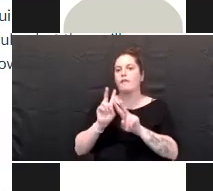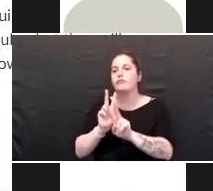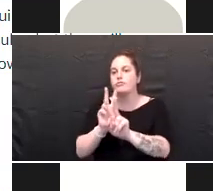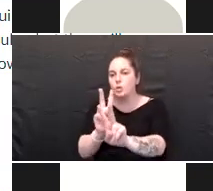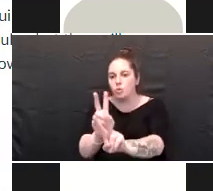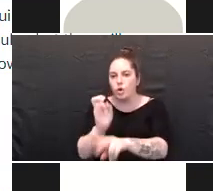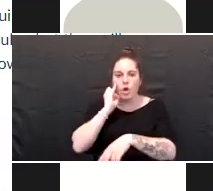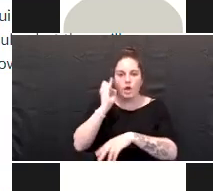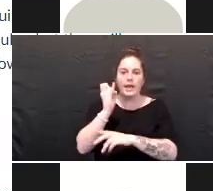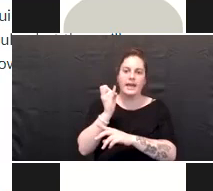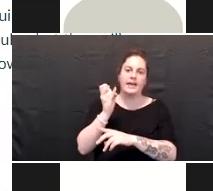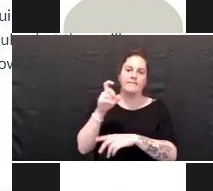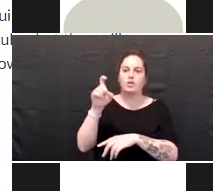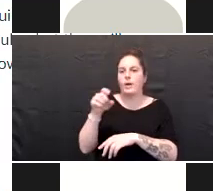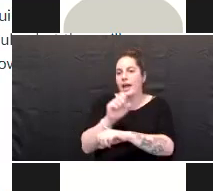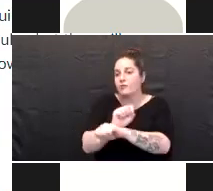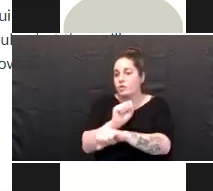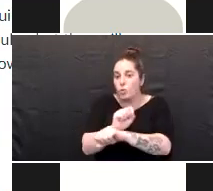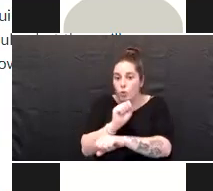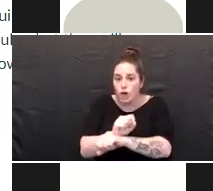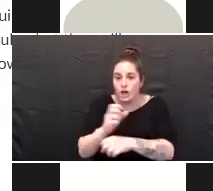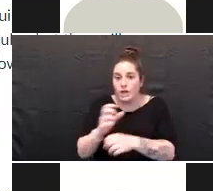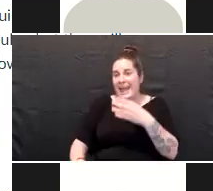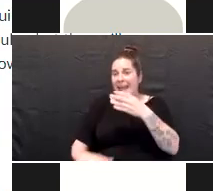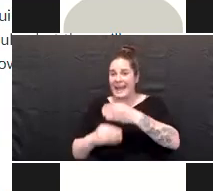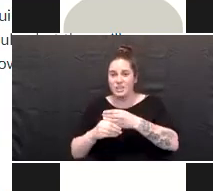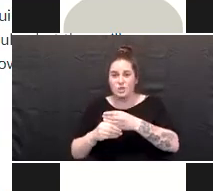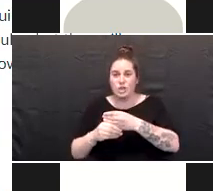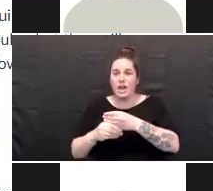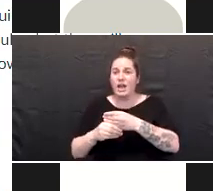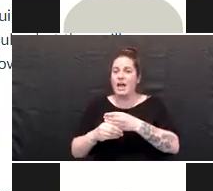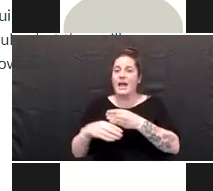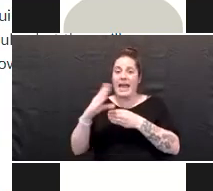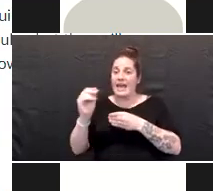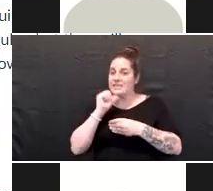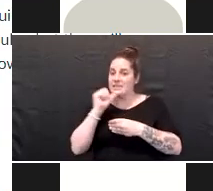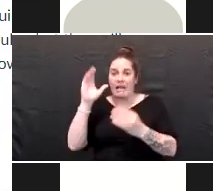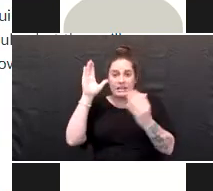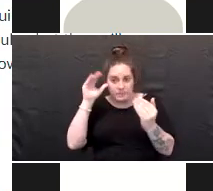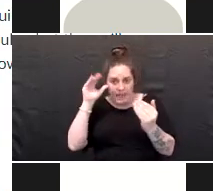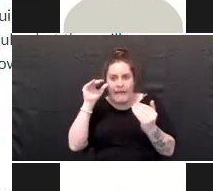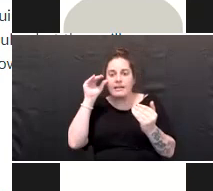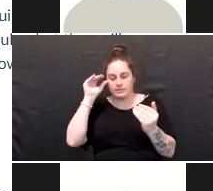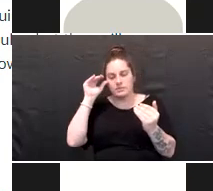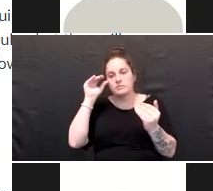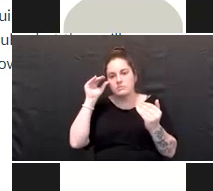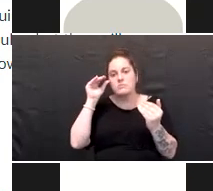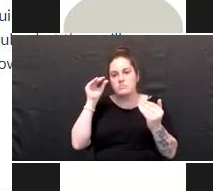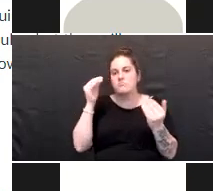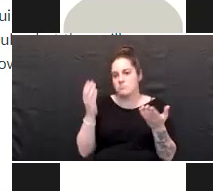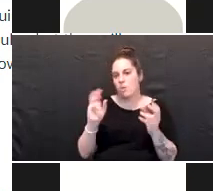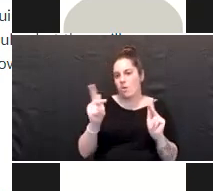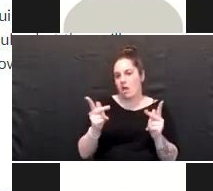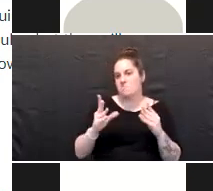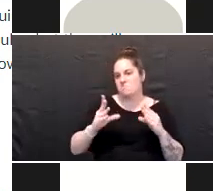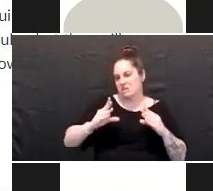work extra with your employer and you have some type of documentation to show that, I have used that